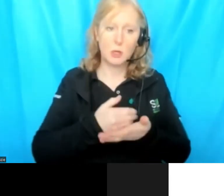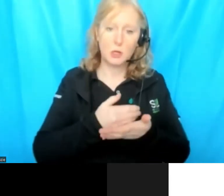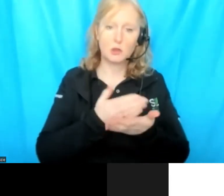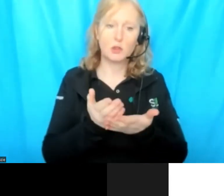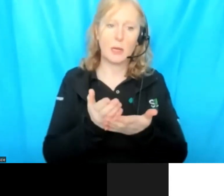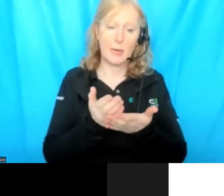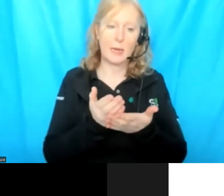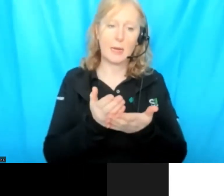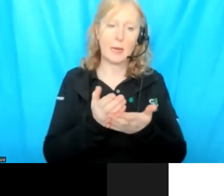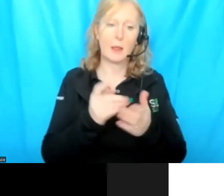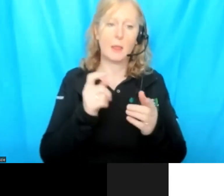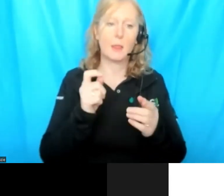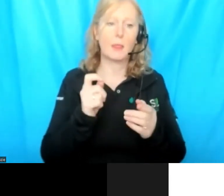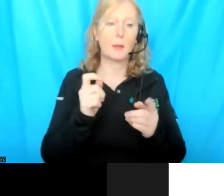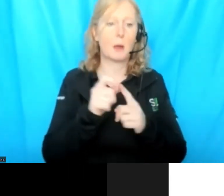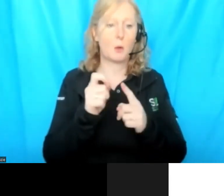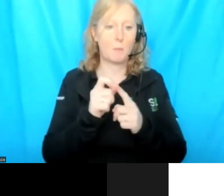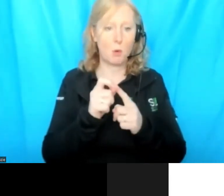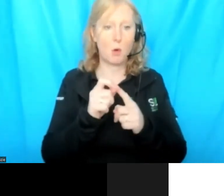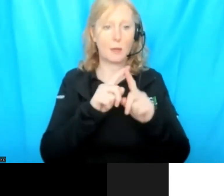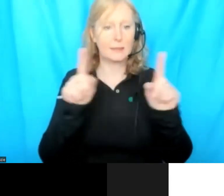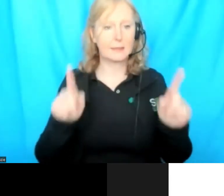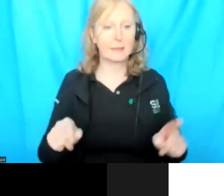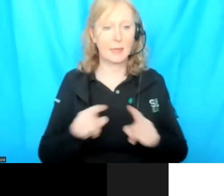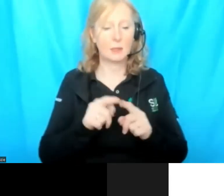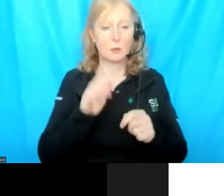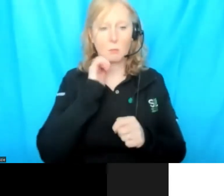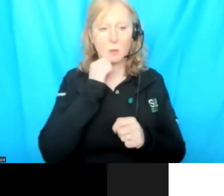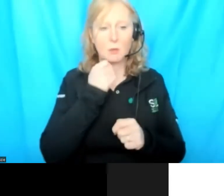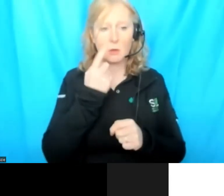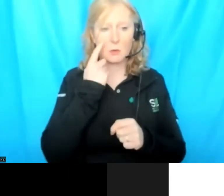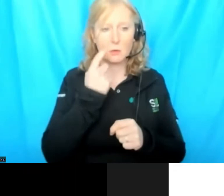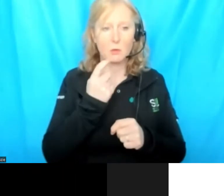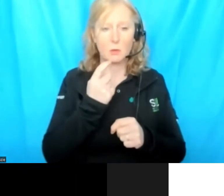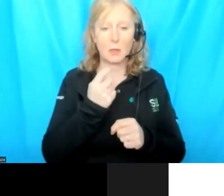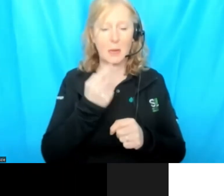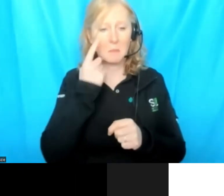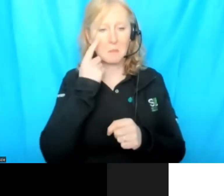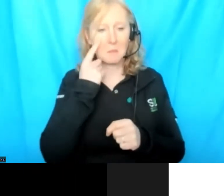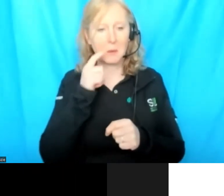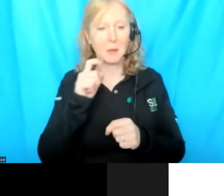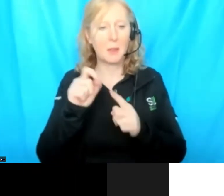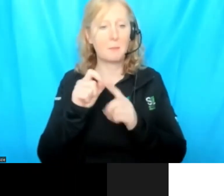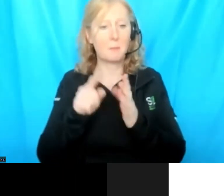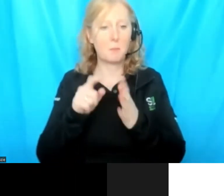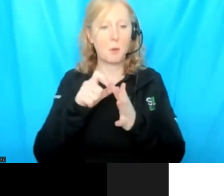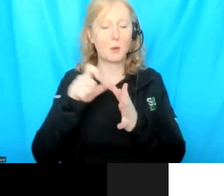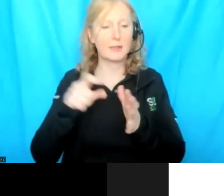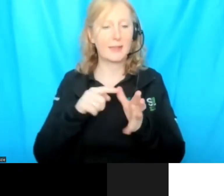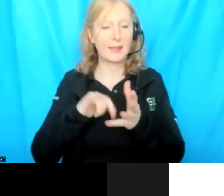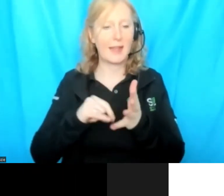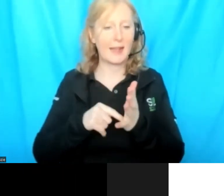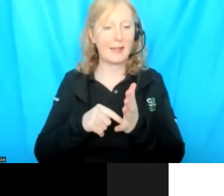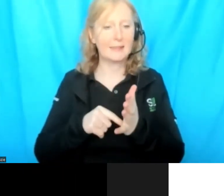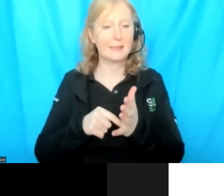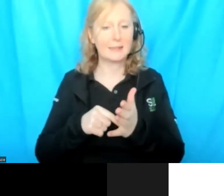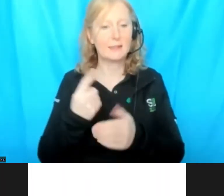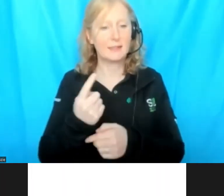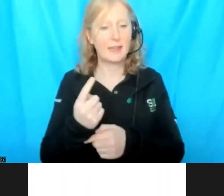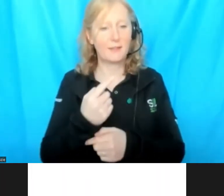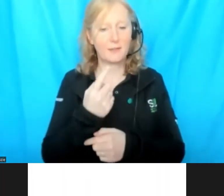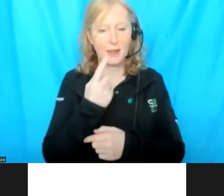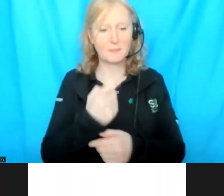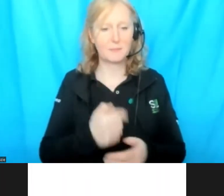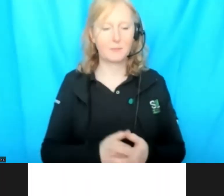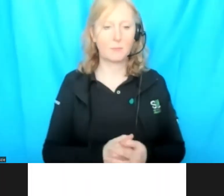well, so you will get the chance to catch up on some of that information and check out her podcast in more detail. Okay, thank you for that. We'll